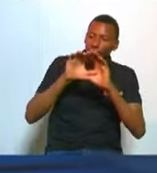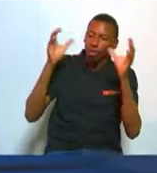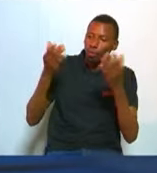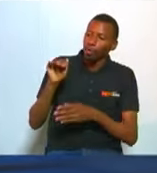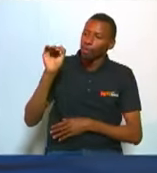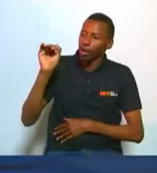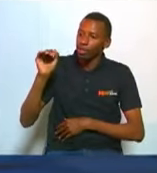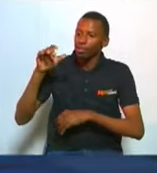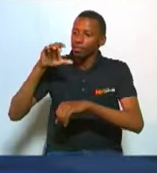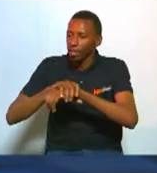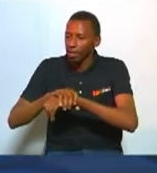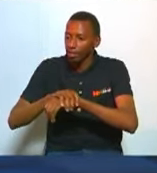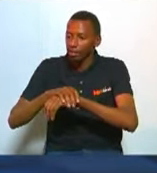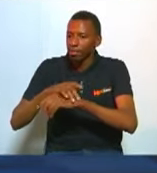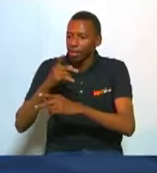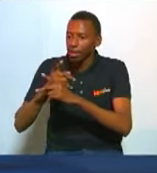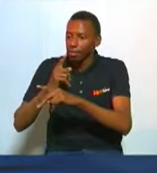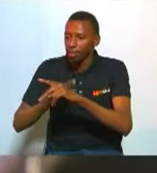you will get on time.